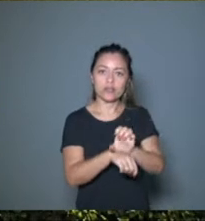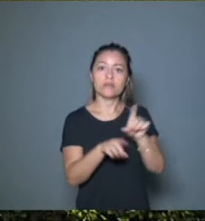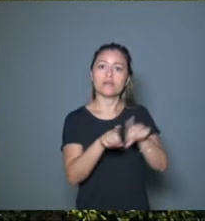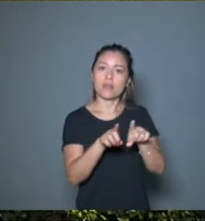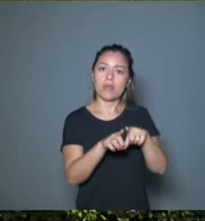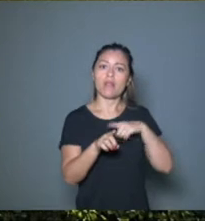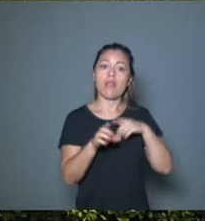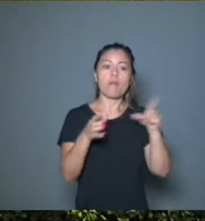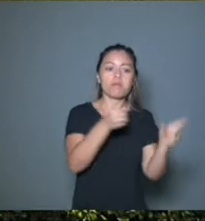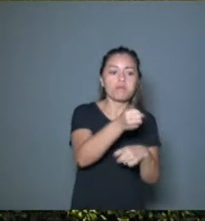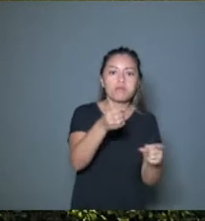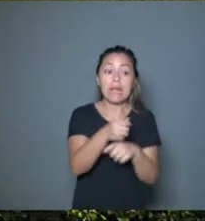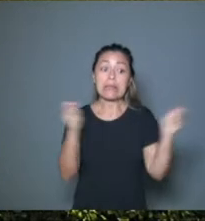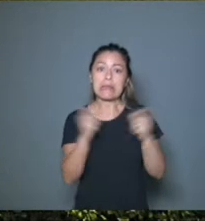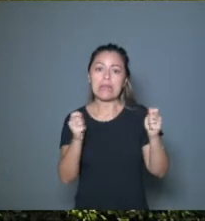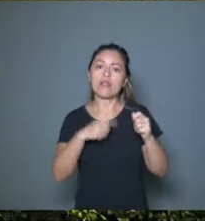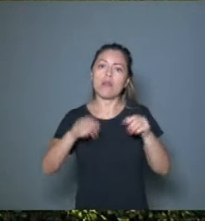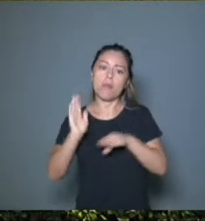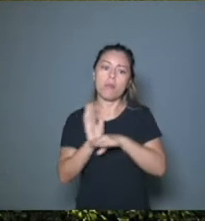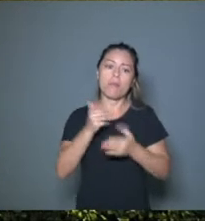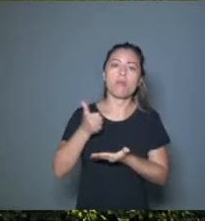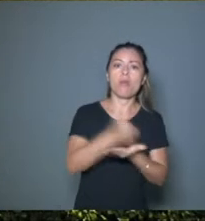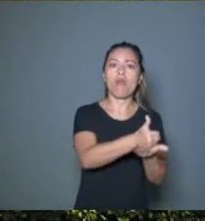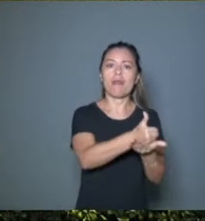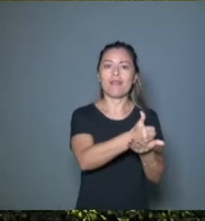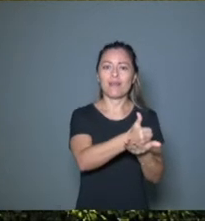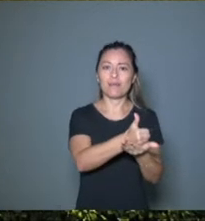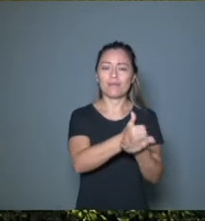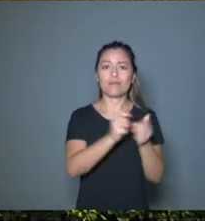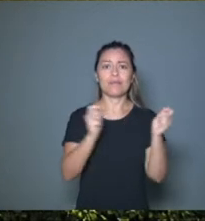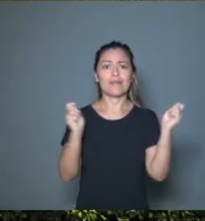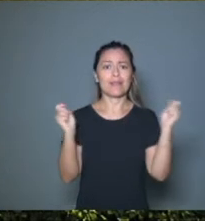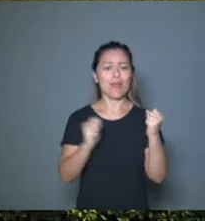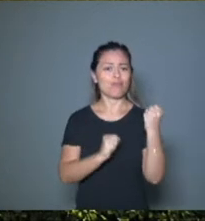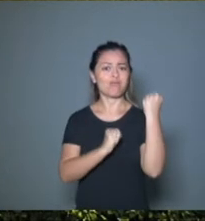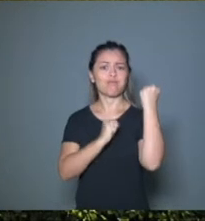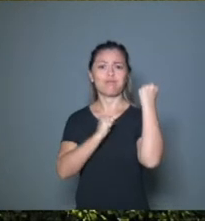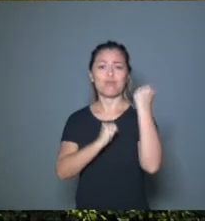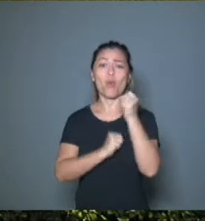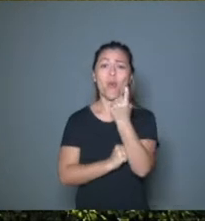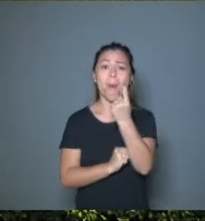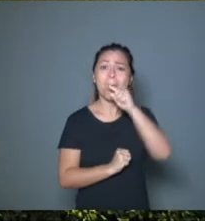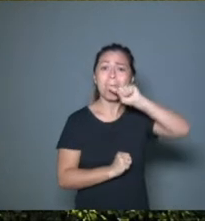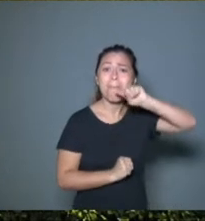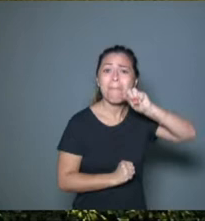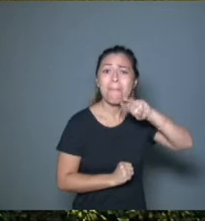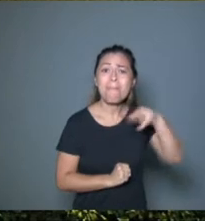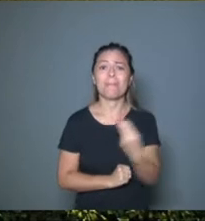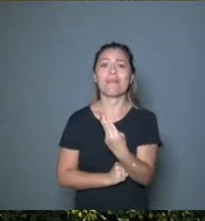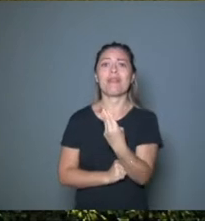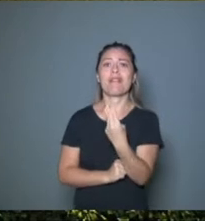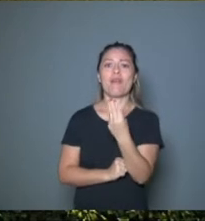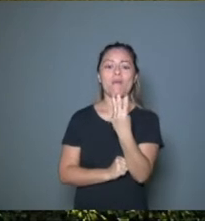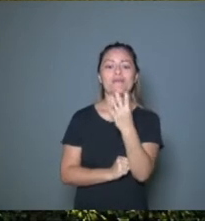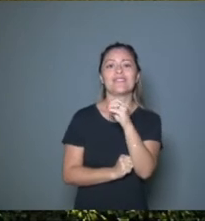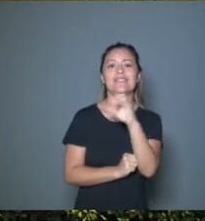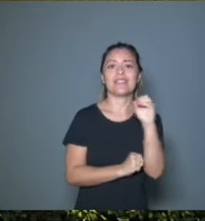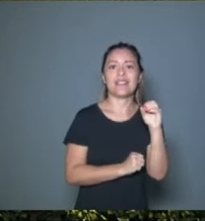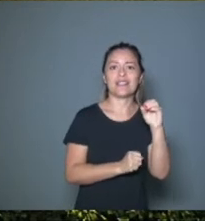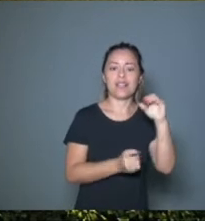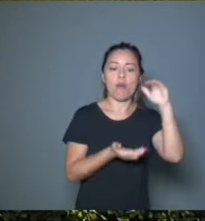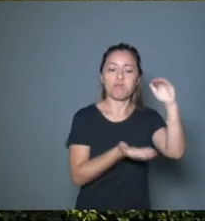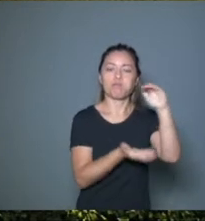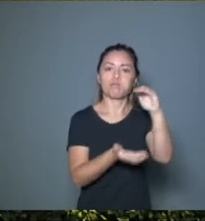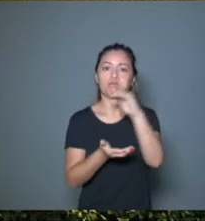in Tocantins, we produce seeds in between the crop seasons. We have a potential of 1.3